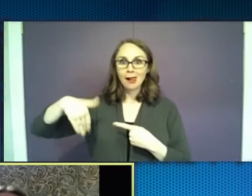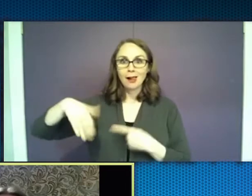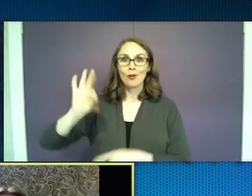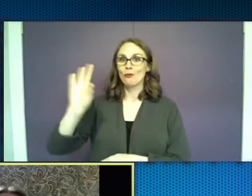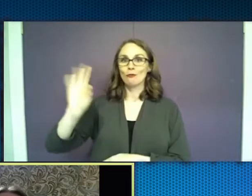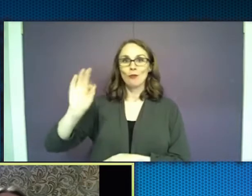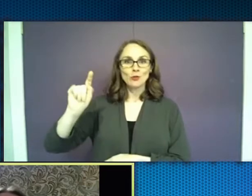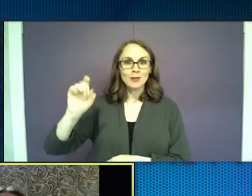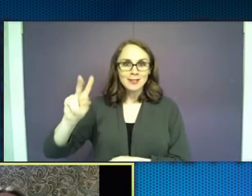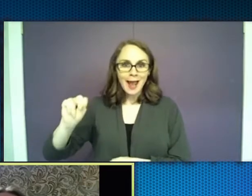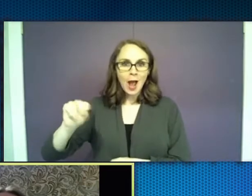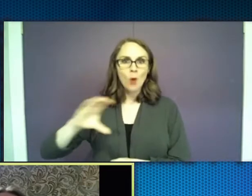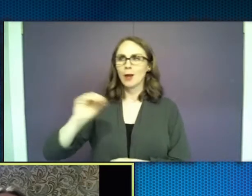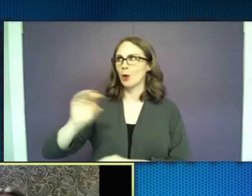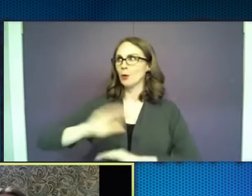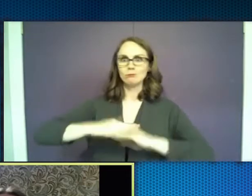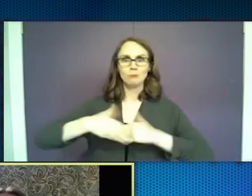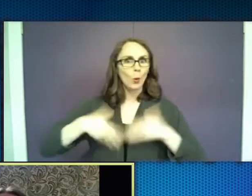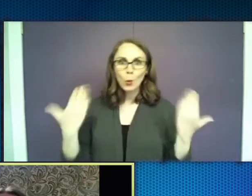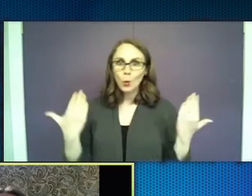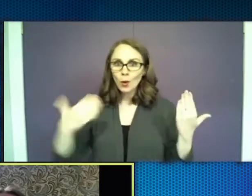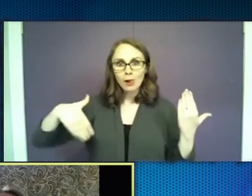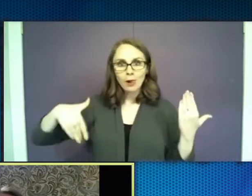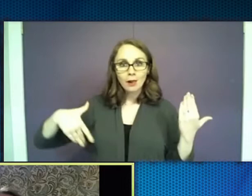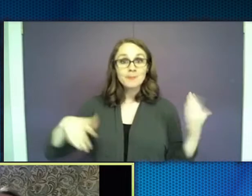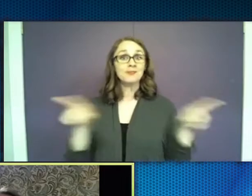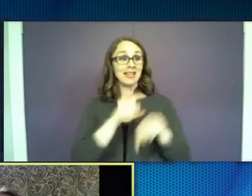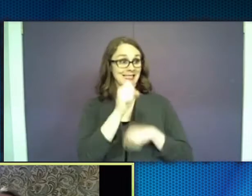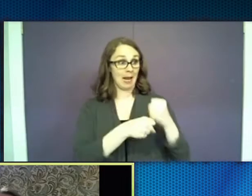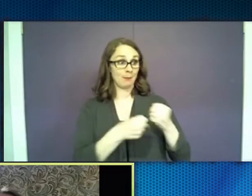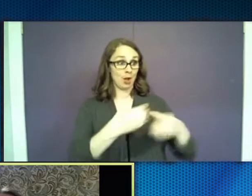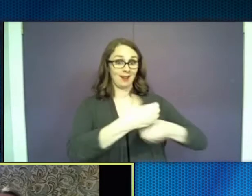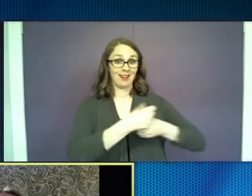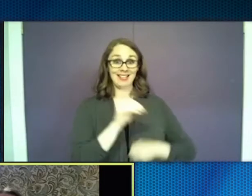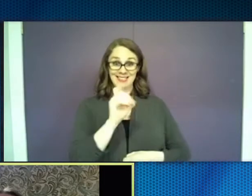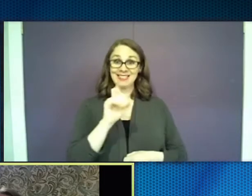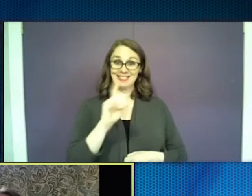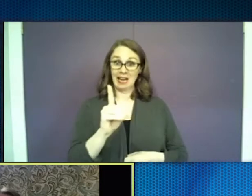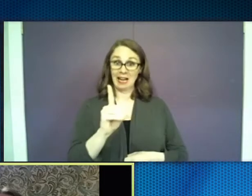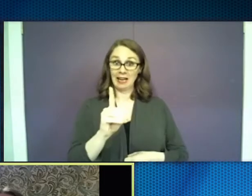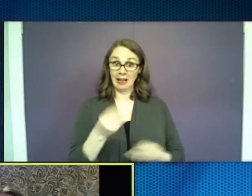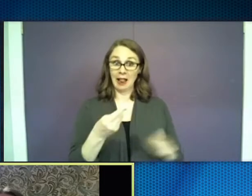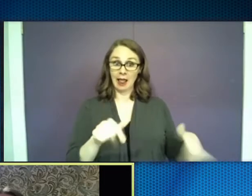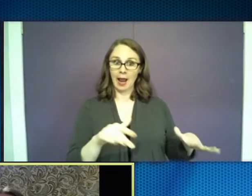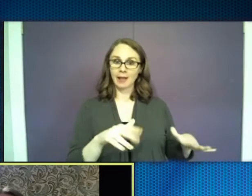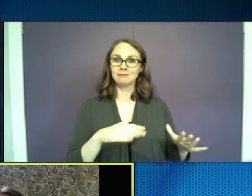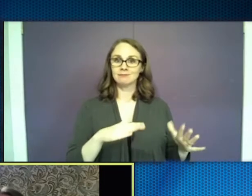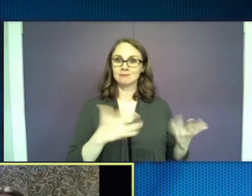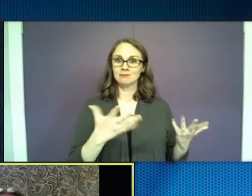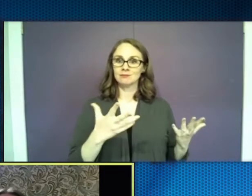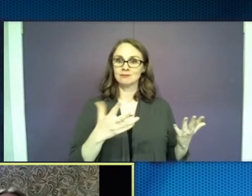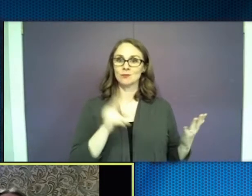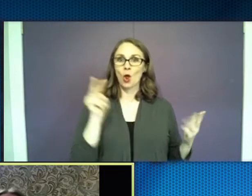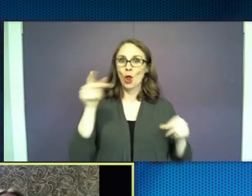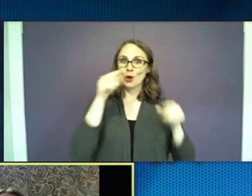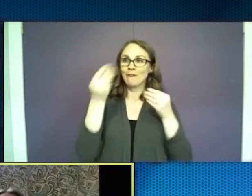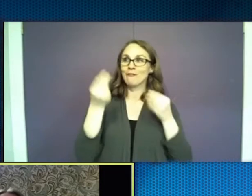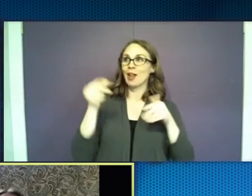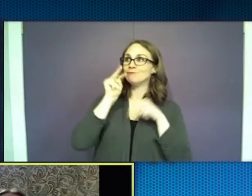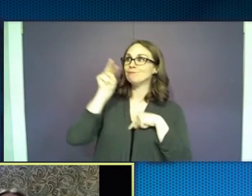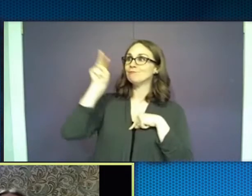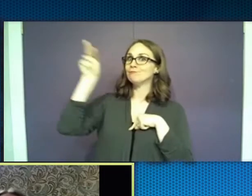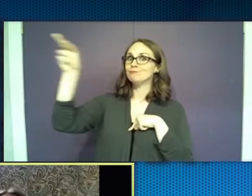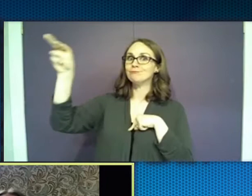Frederick County. At the same year they got the deed to the land, they would have looked across the fields and the